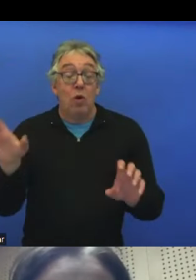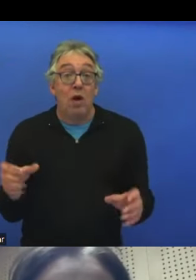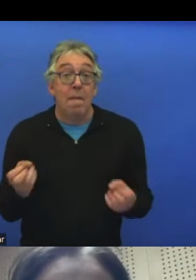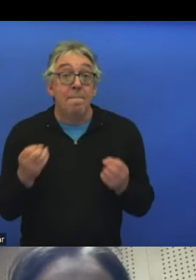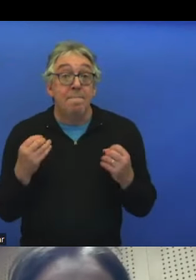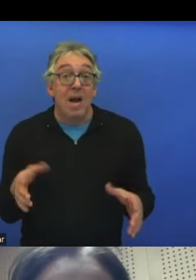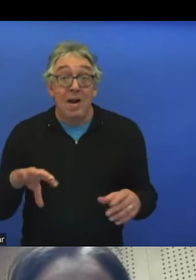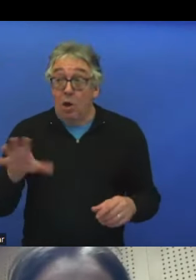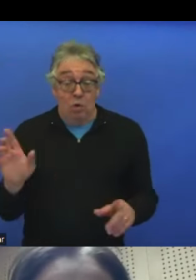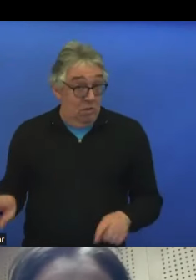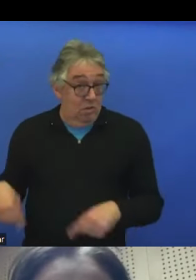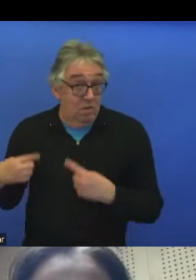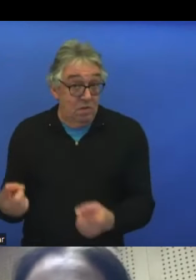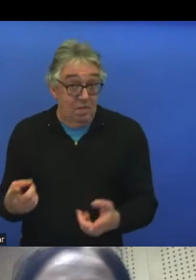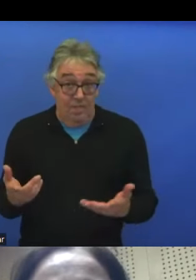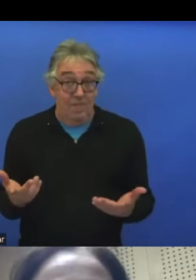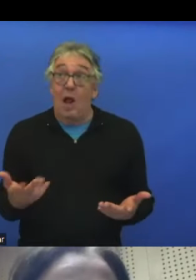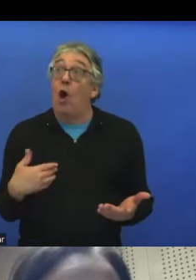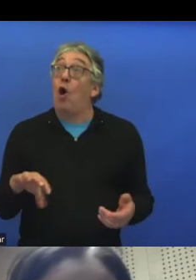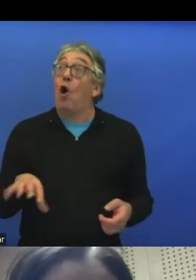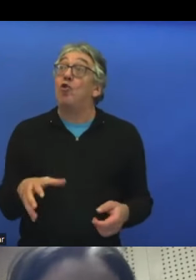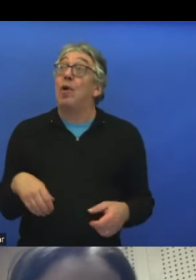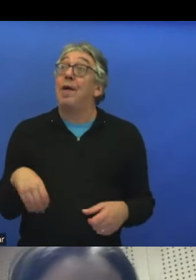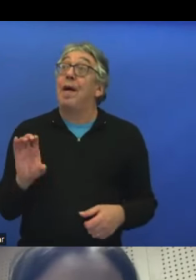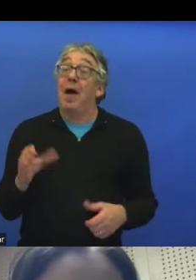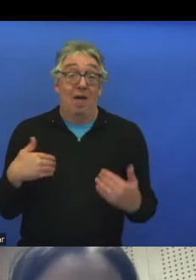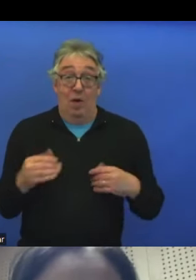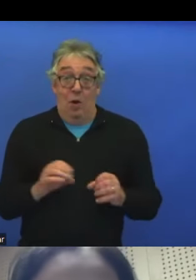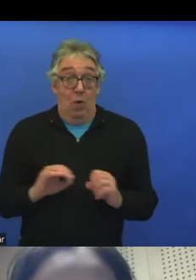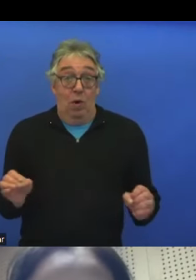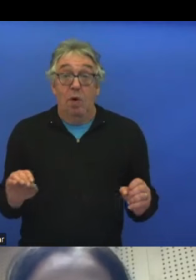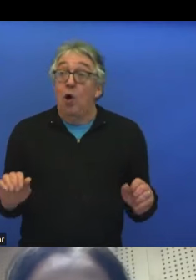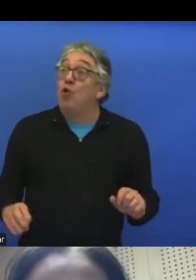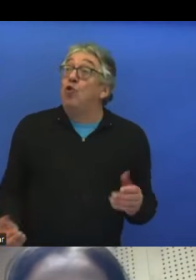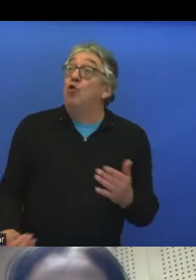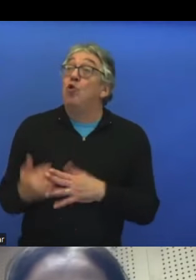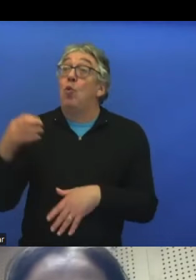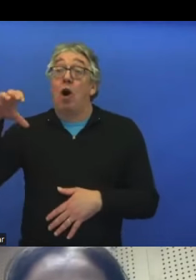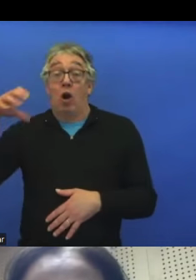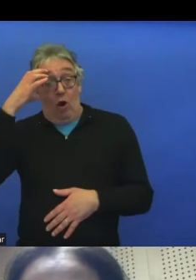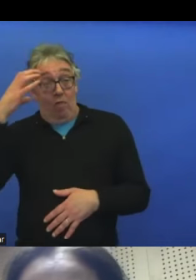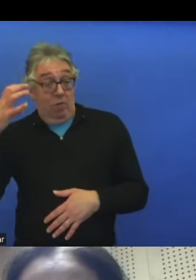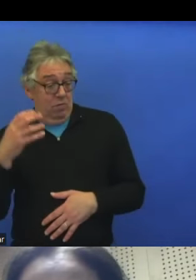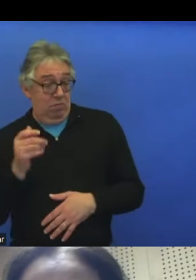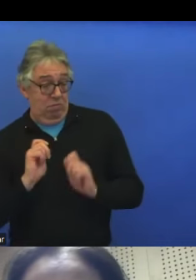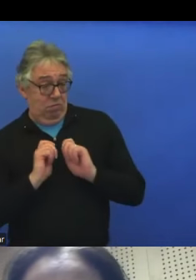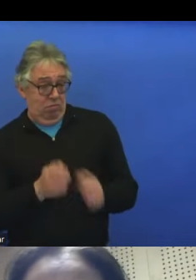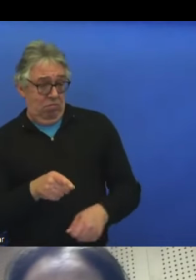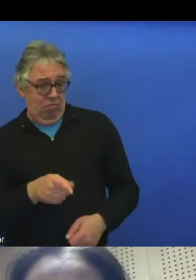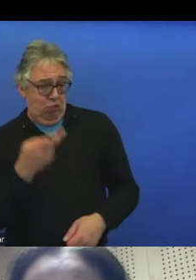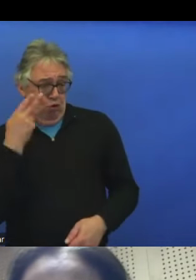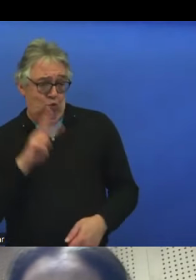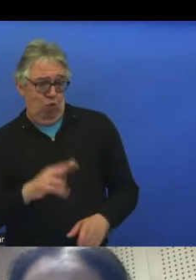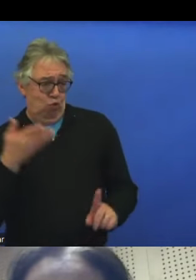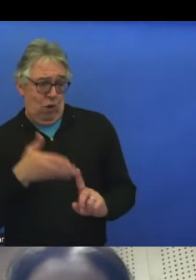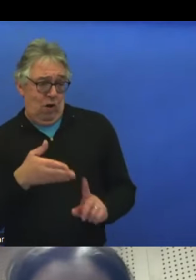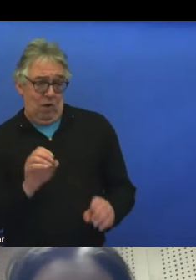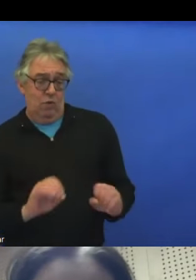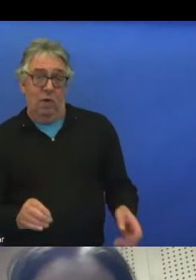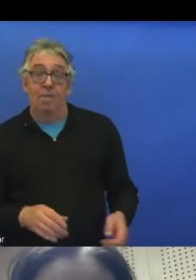still stateless because they were not recognized by any new state. But also, for instance, with the breakup